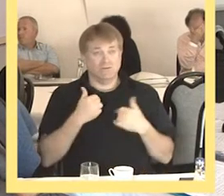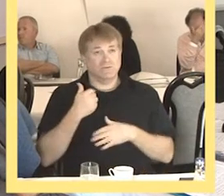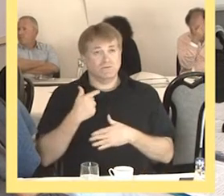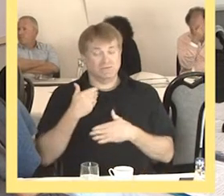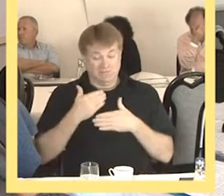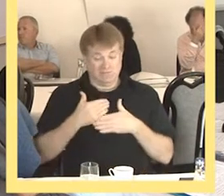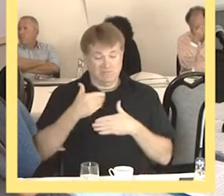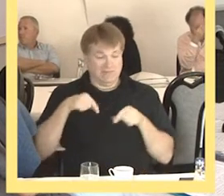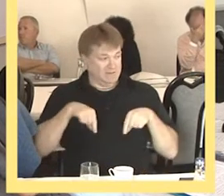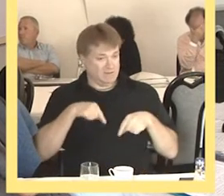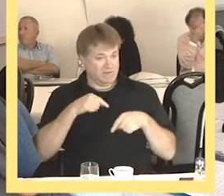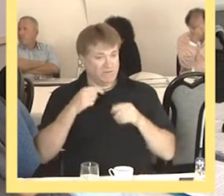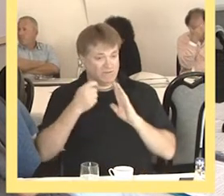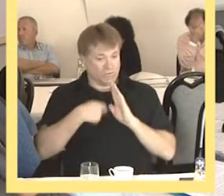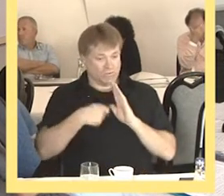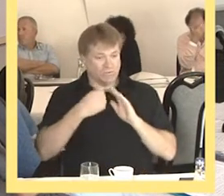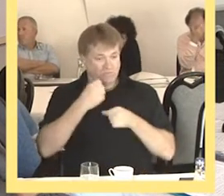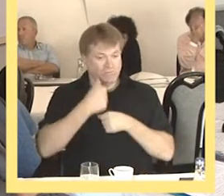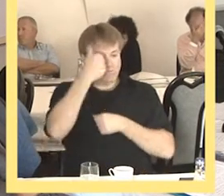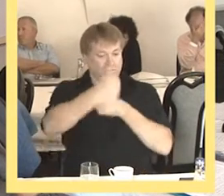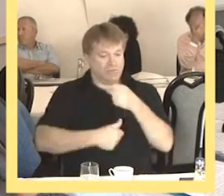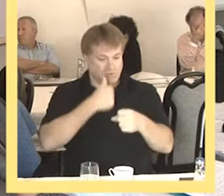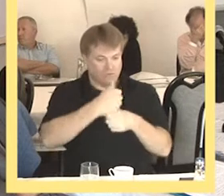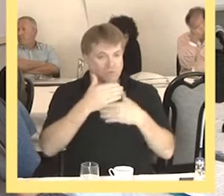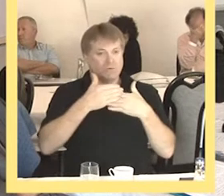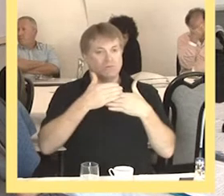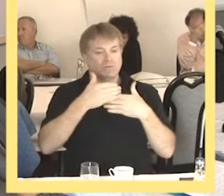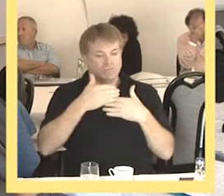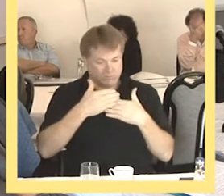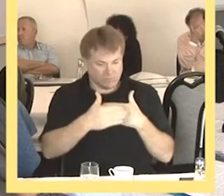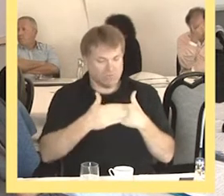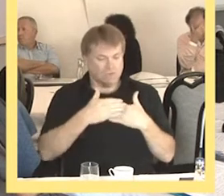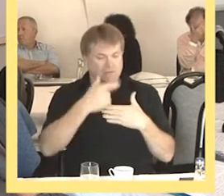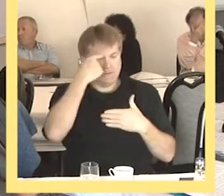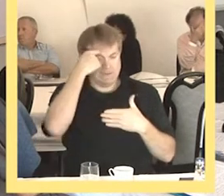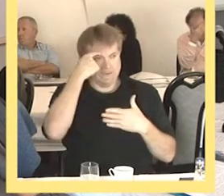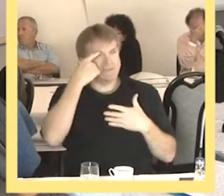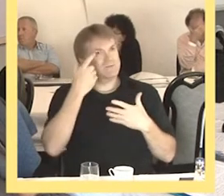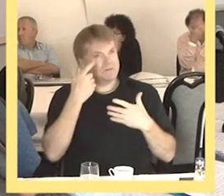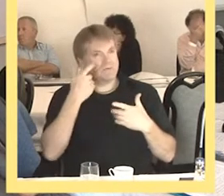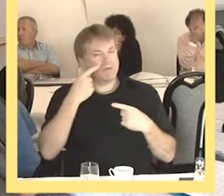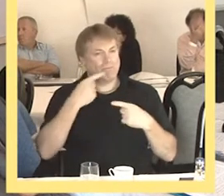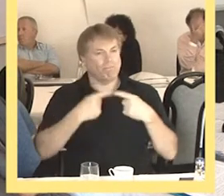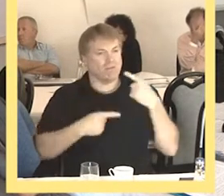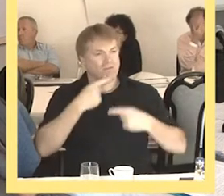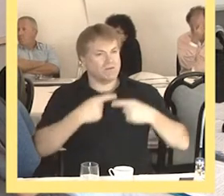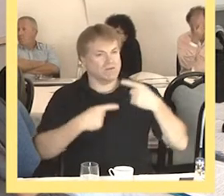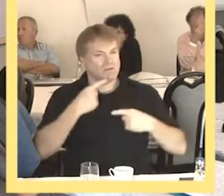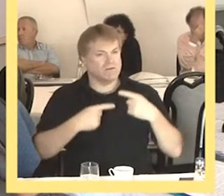but also later, in the years after, also to work on a political basis,